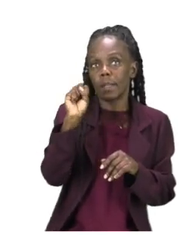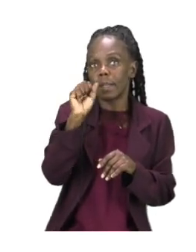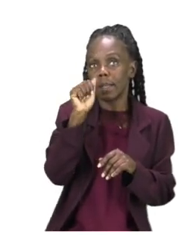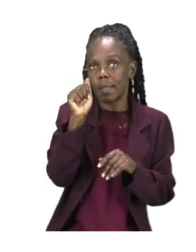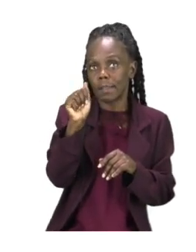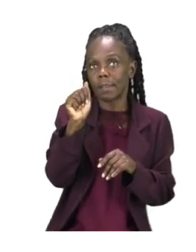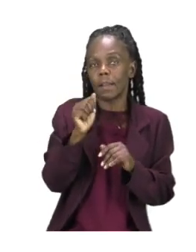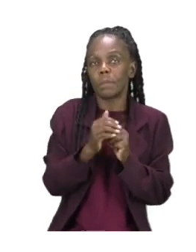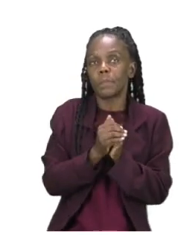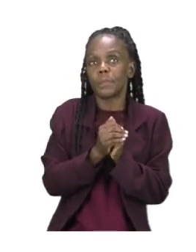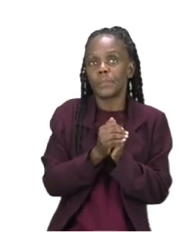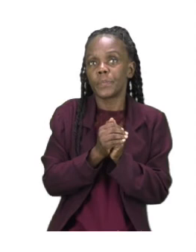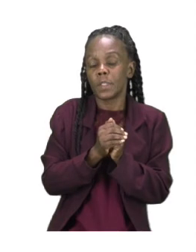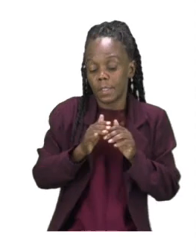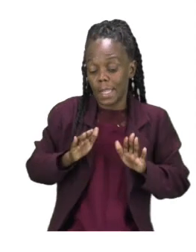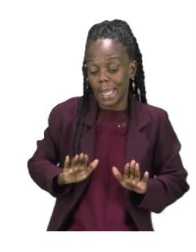the second sentence.